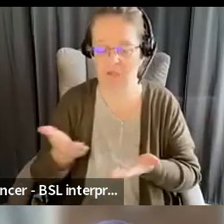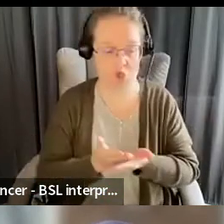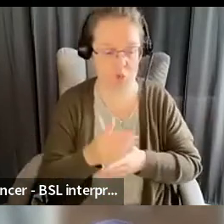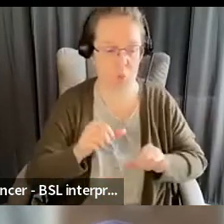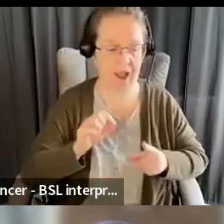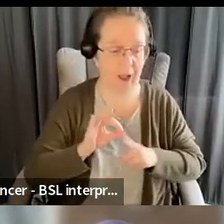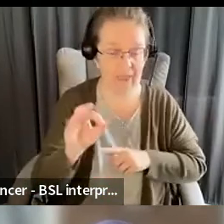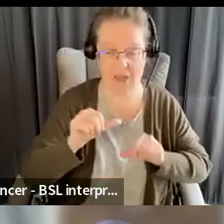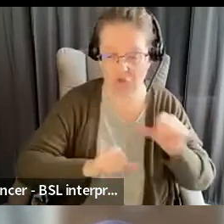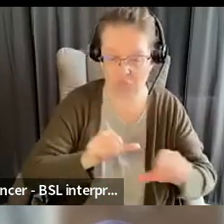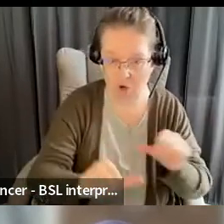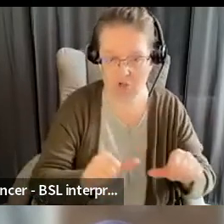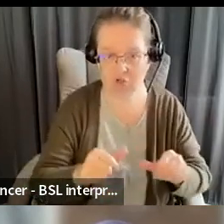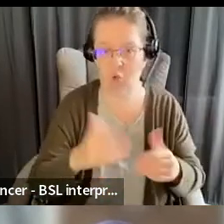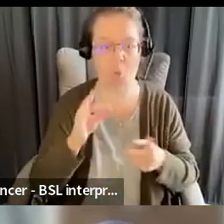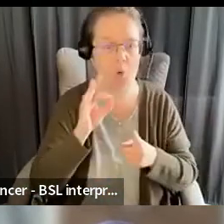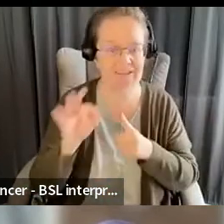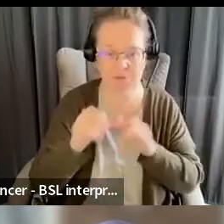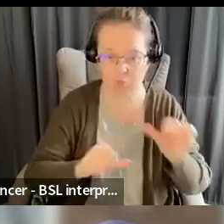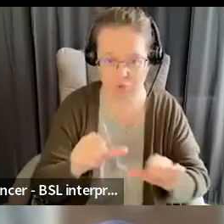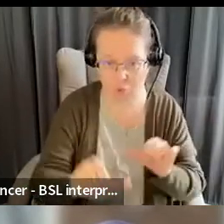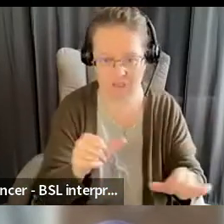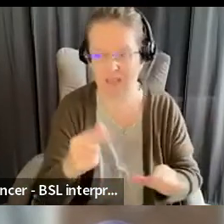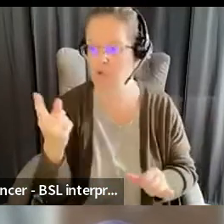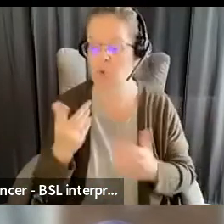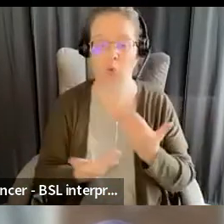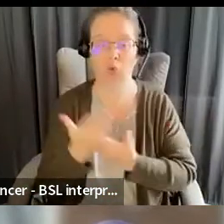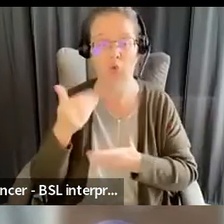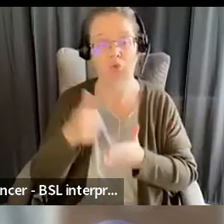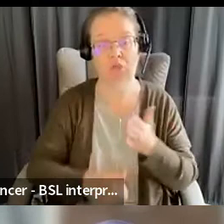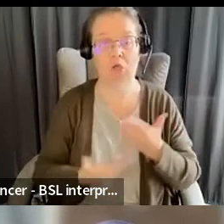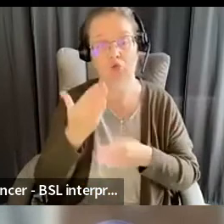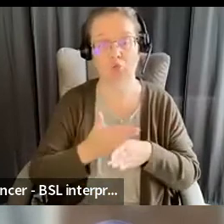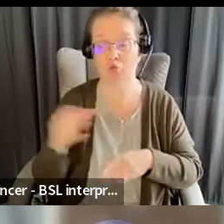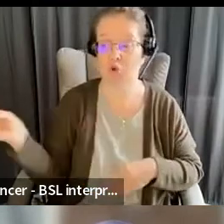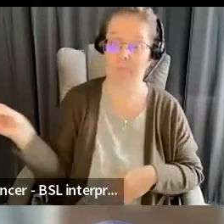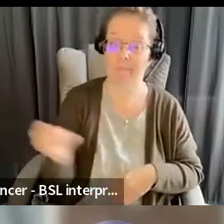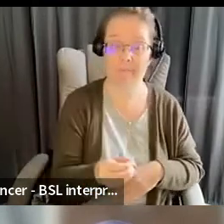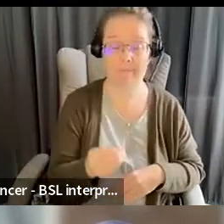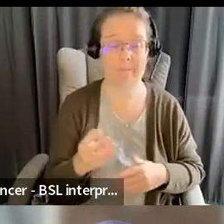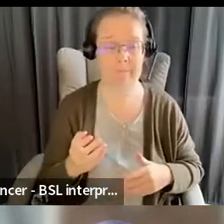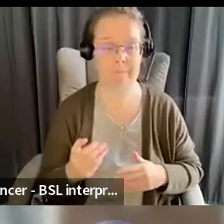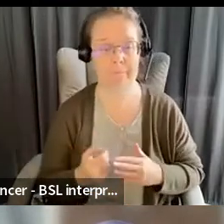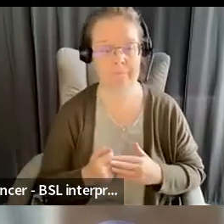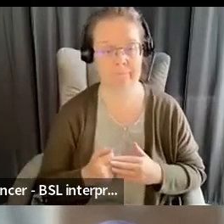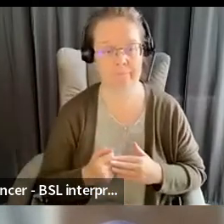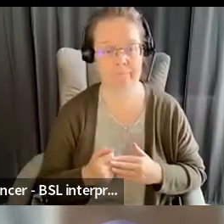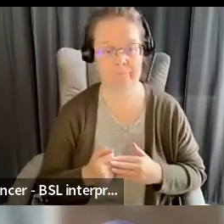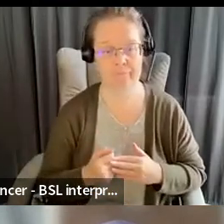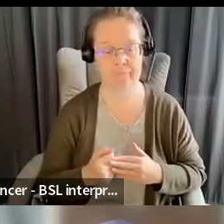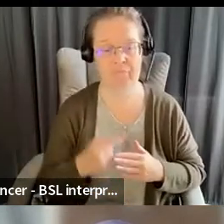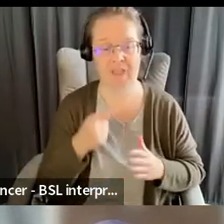process or interview process, or indeed when people start. And obviously Beth and Andrew talked